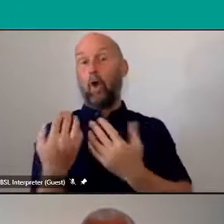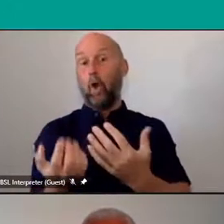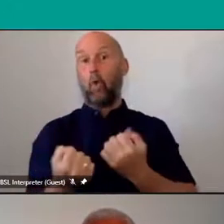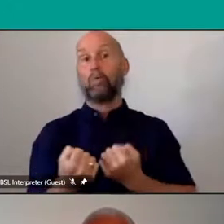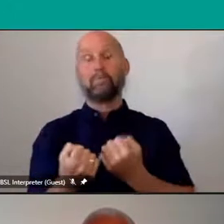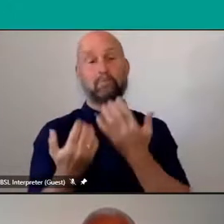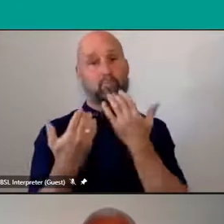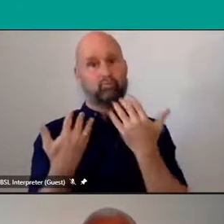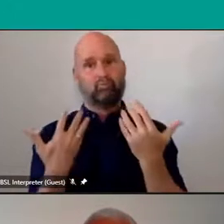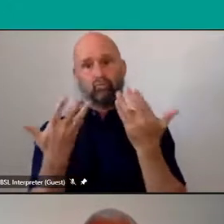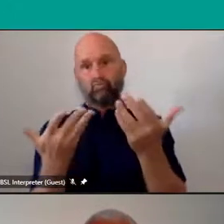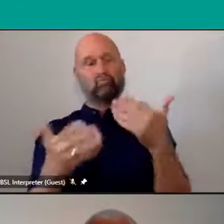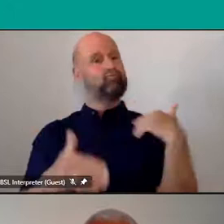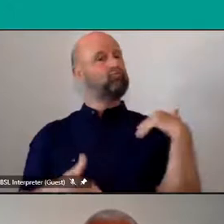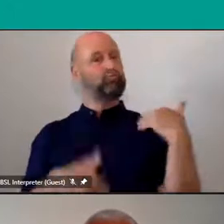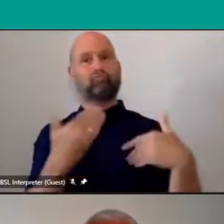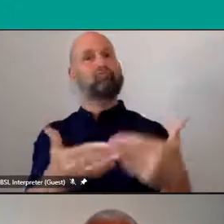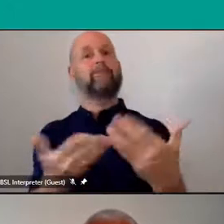it,